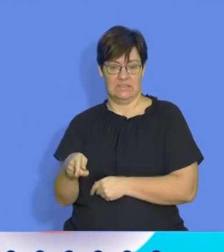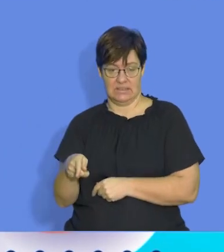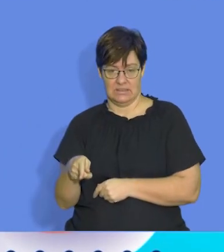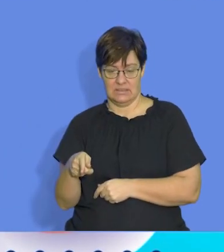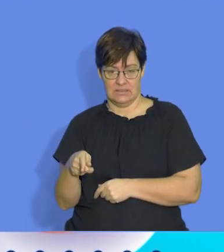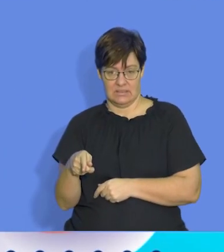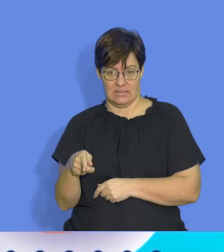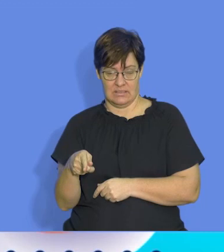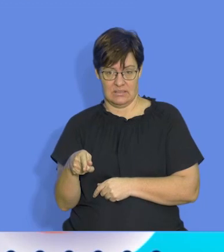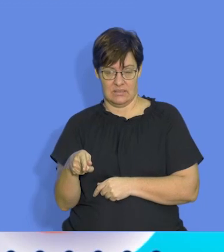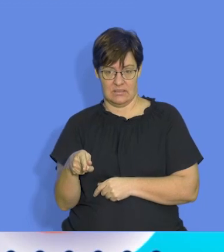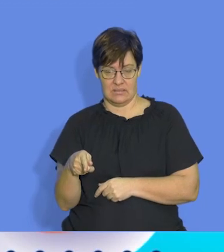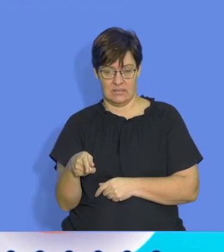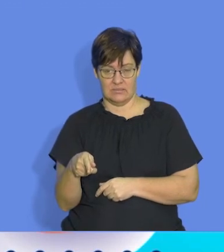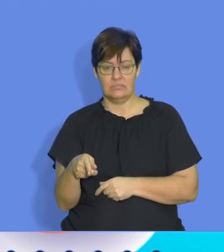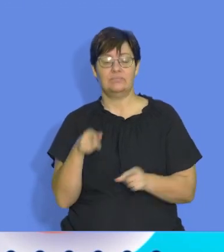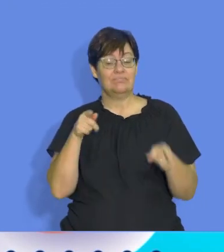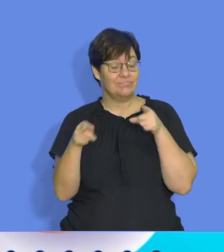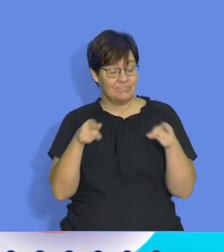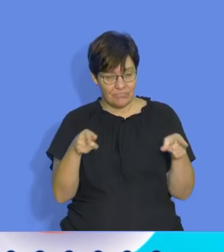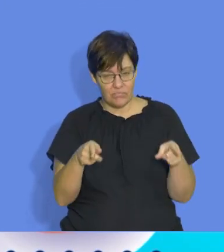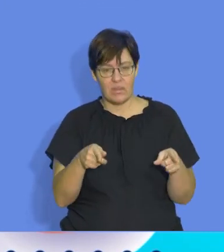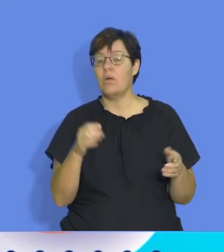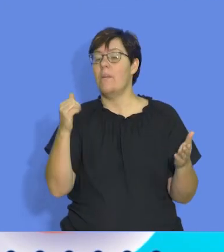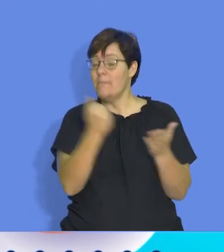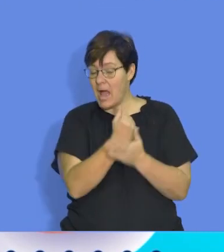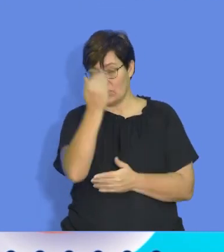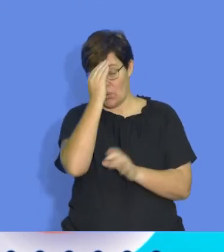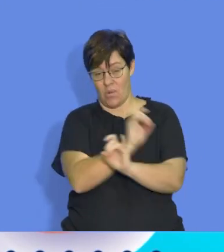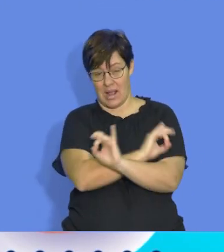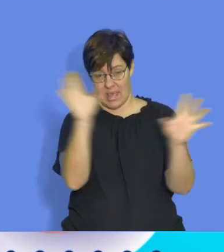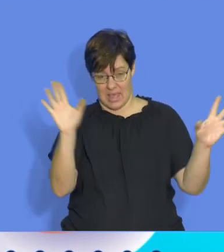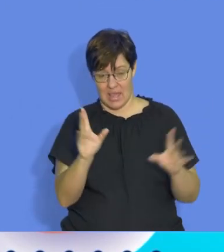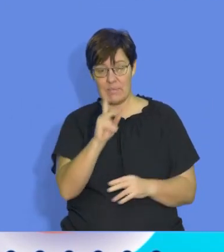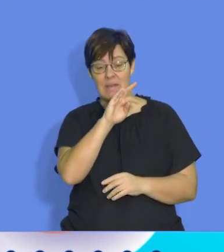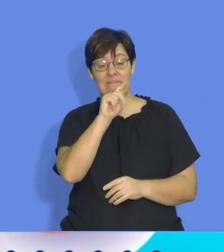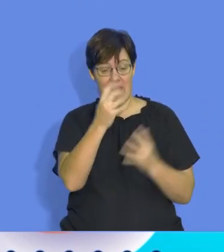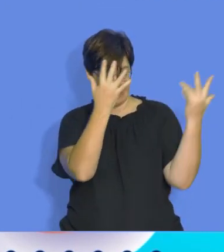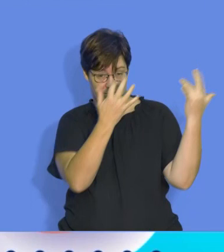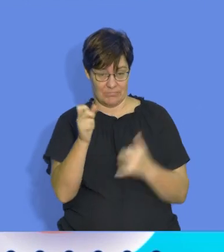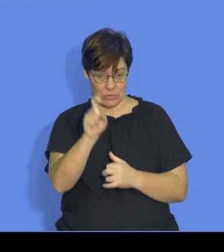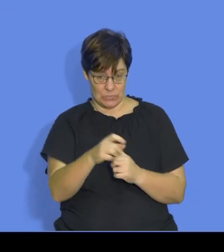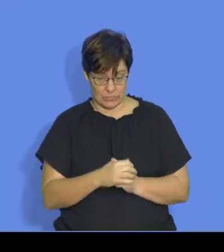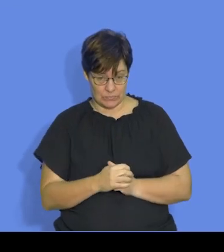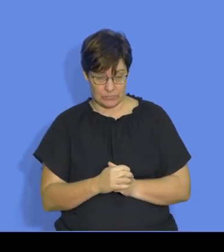are certain permutations that you must know when you're doing VAT calculations.